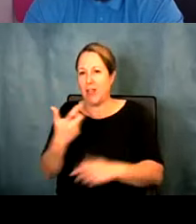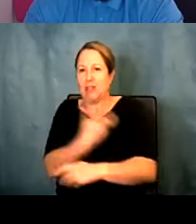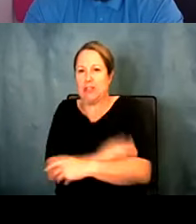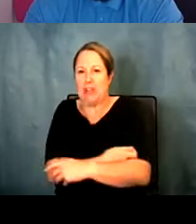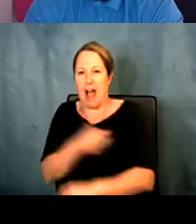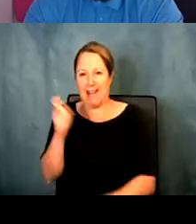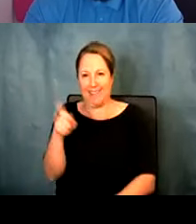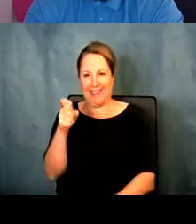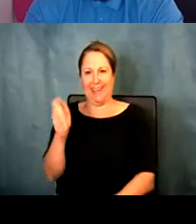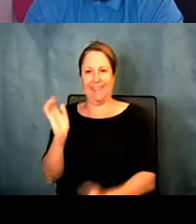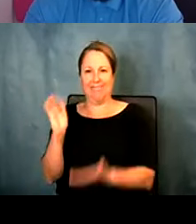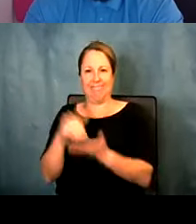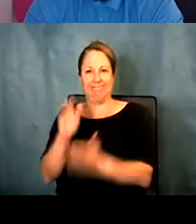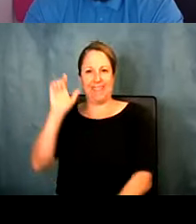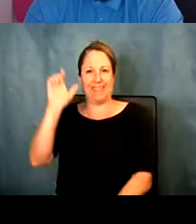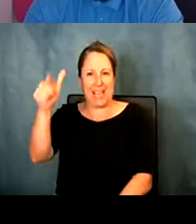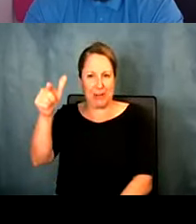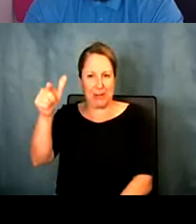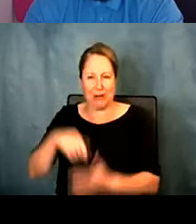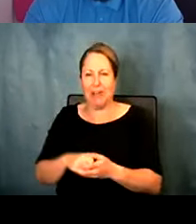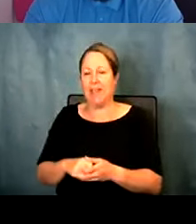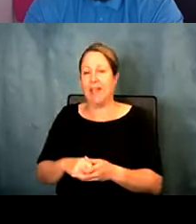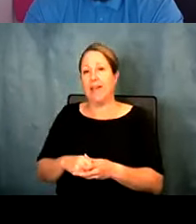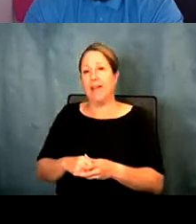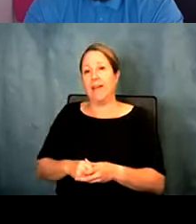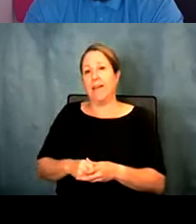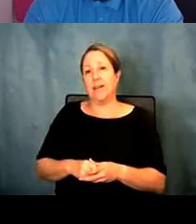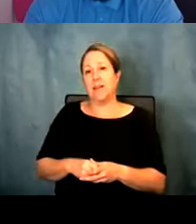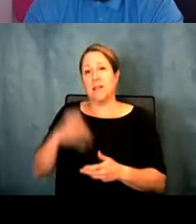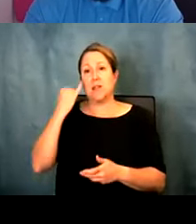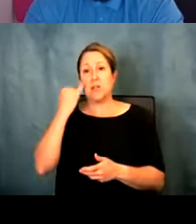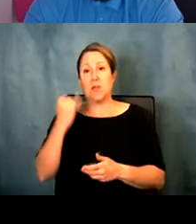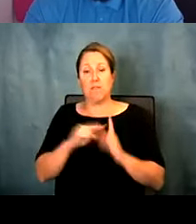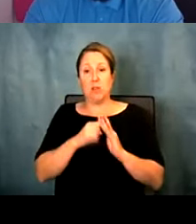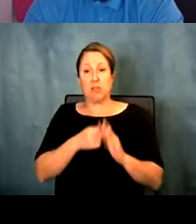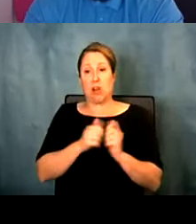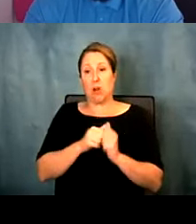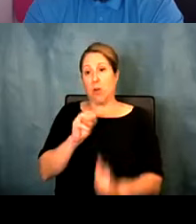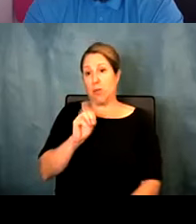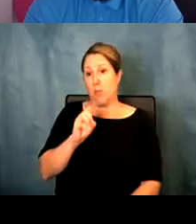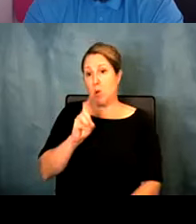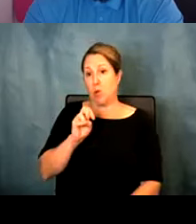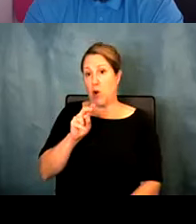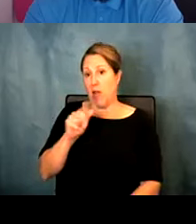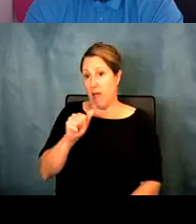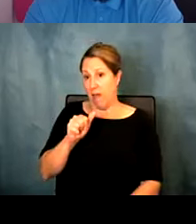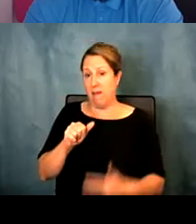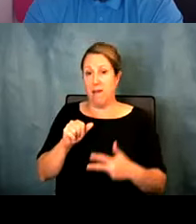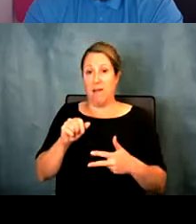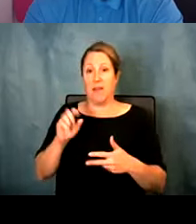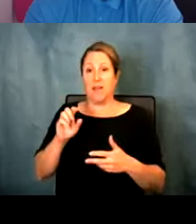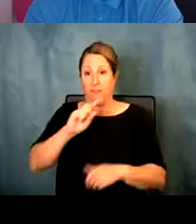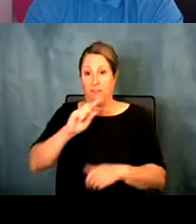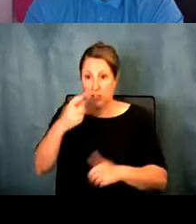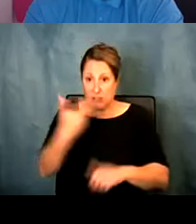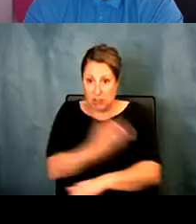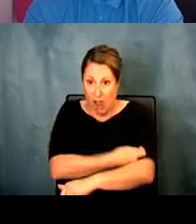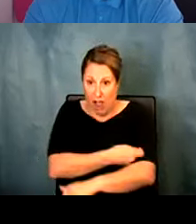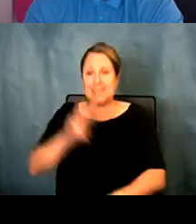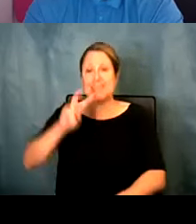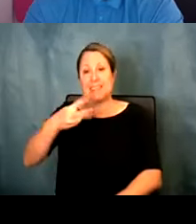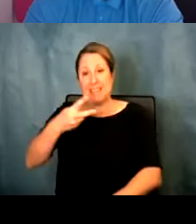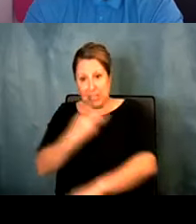that you pick, if you're getting a 2-dose vaccine, so if you start off with Moderna, you have to finish with Moderna. If you start off with Pfizer, you have to finish